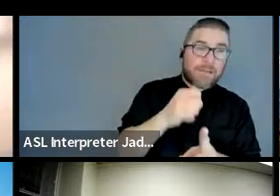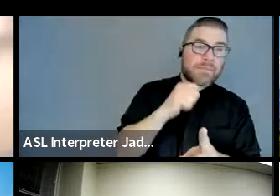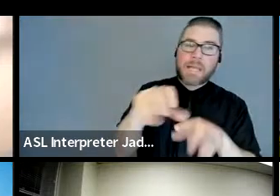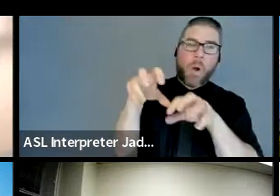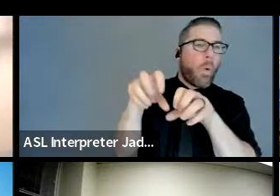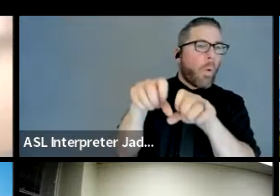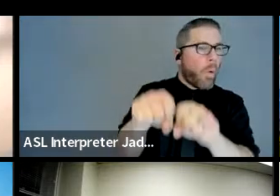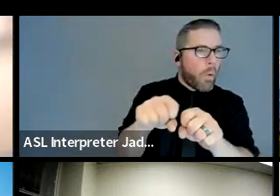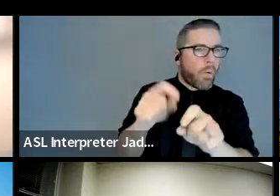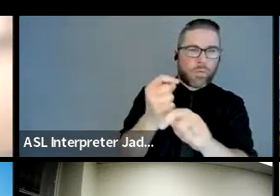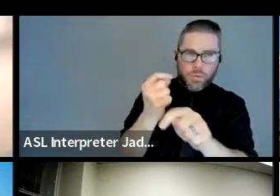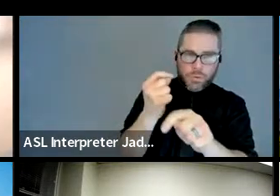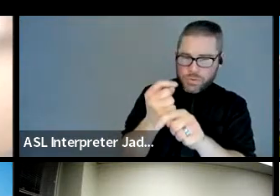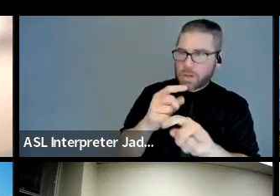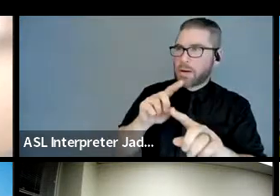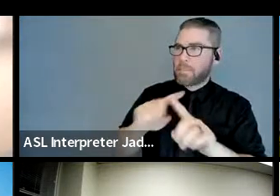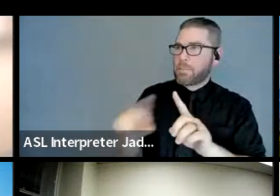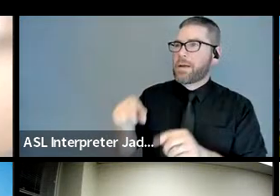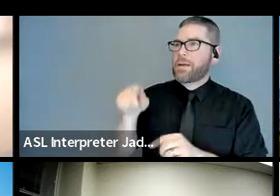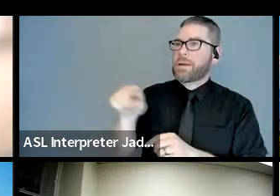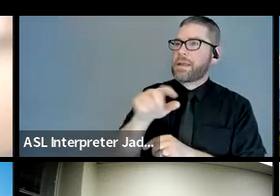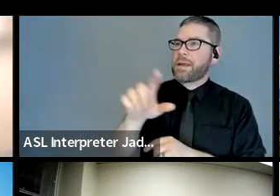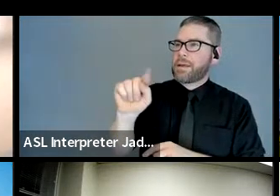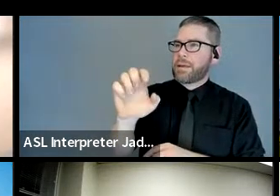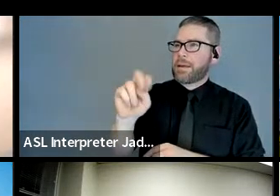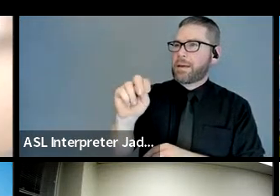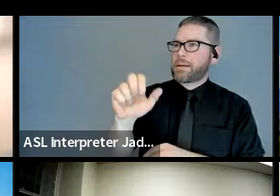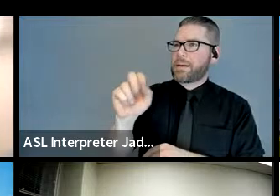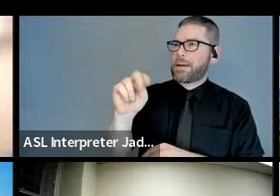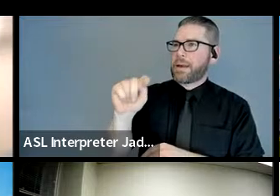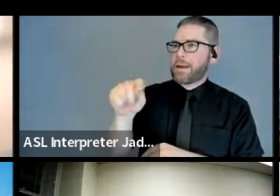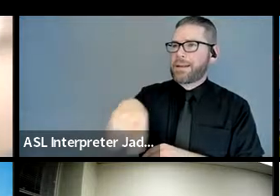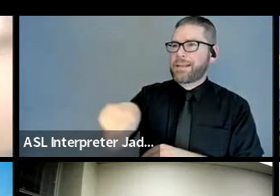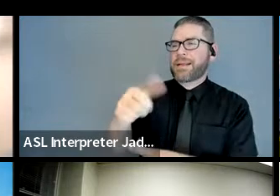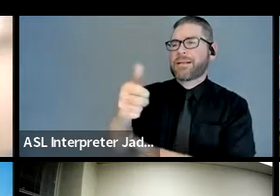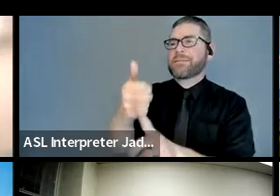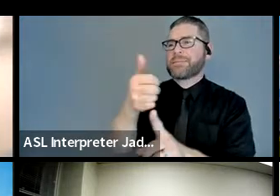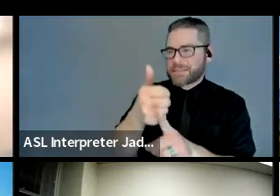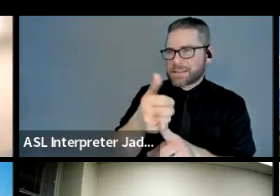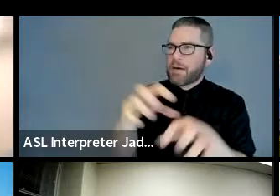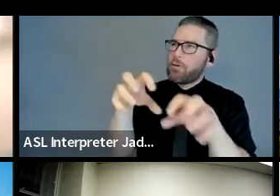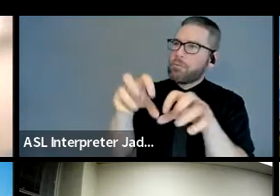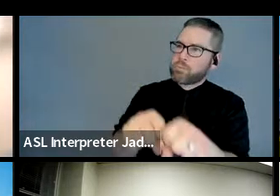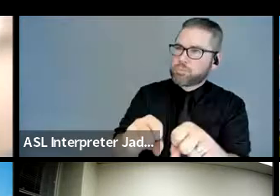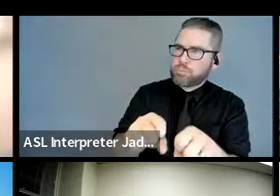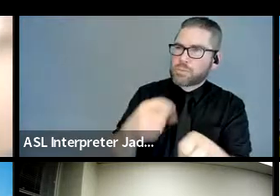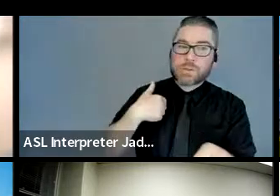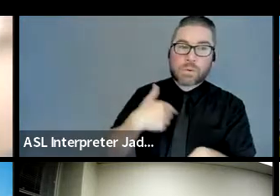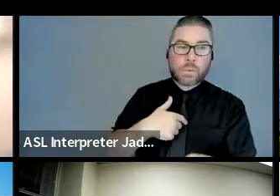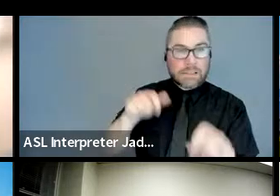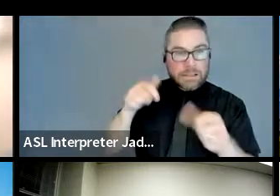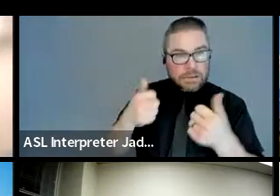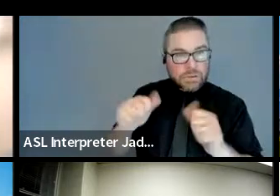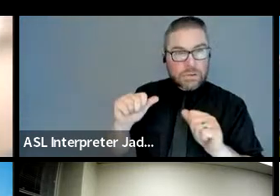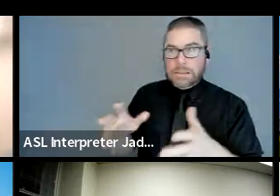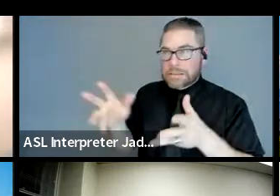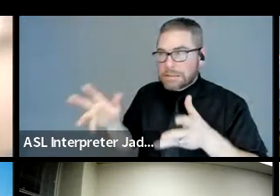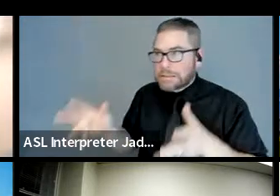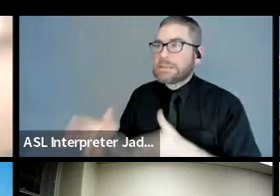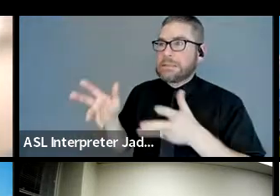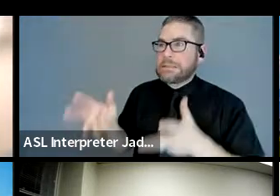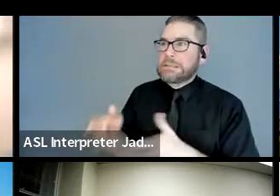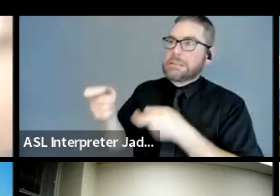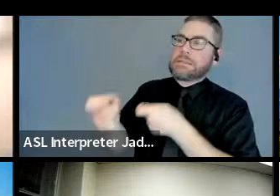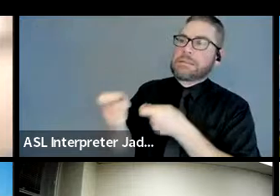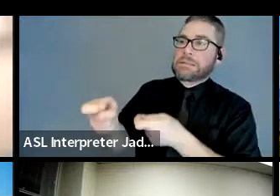folks or do own some themselves. So we're trying to incentivize them on the truck side. As far as